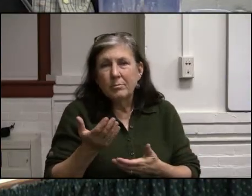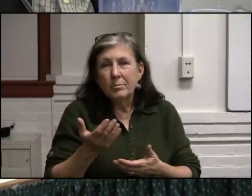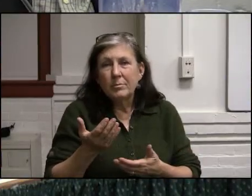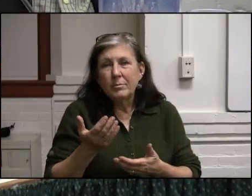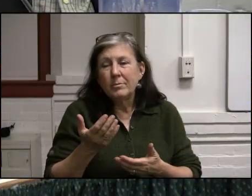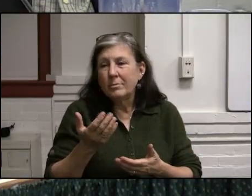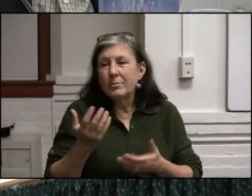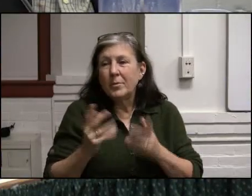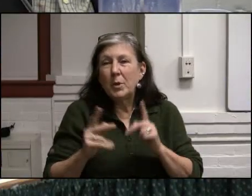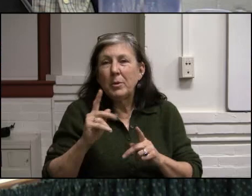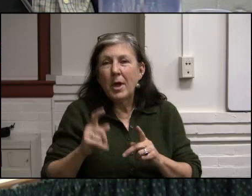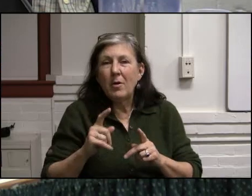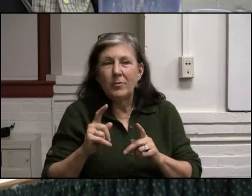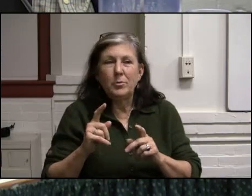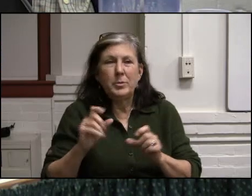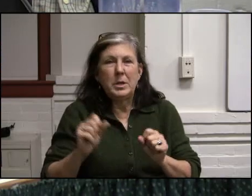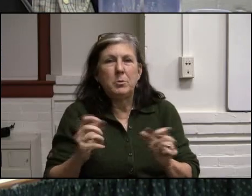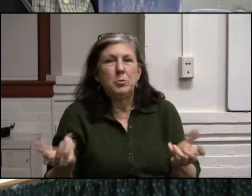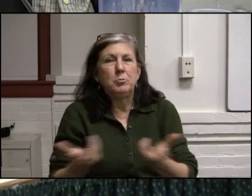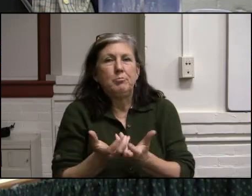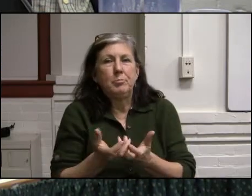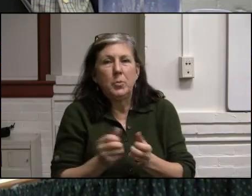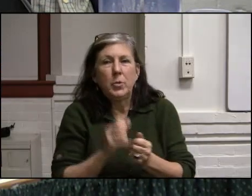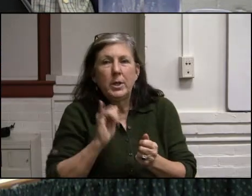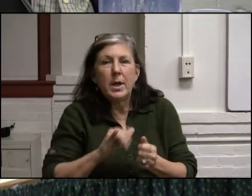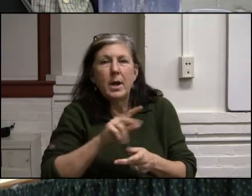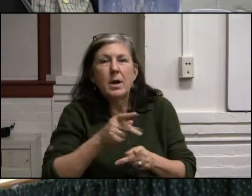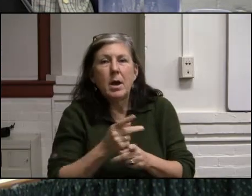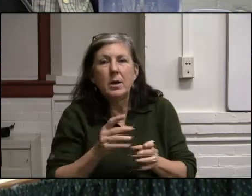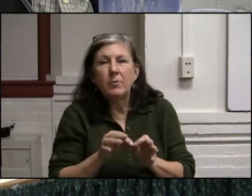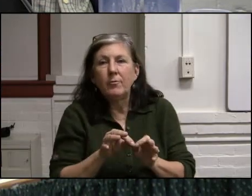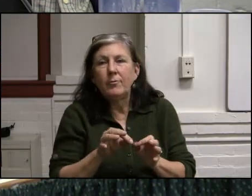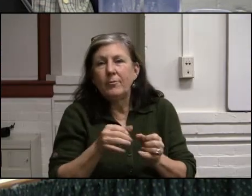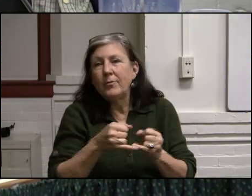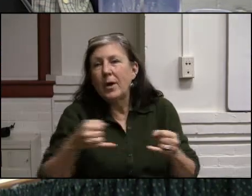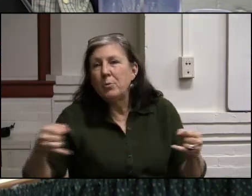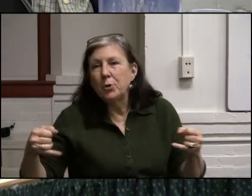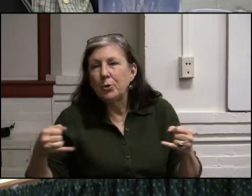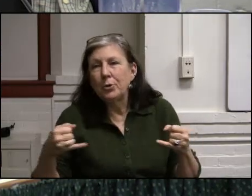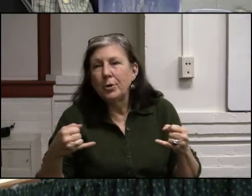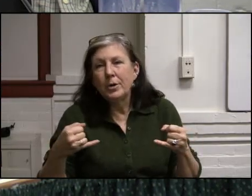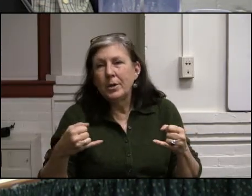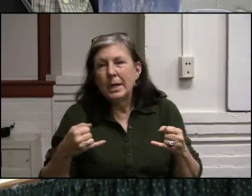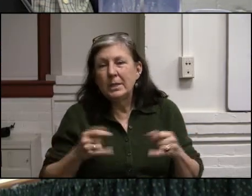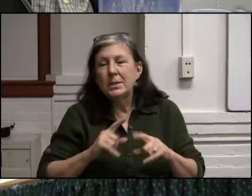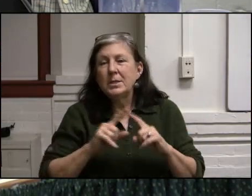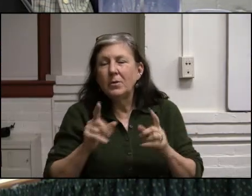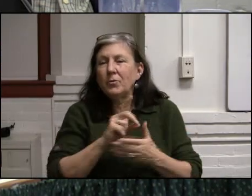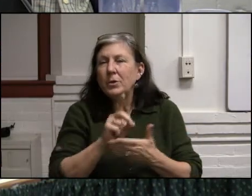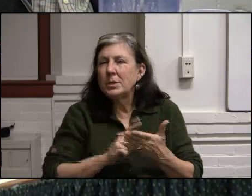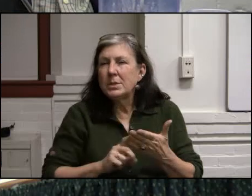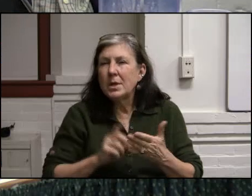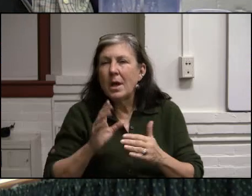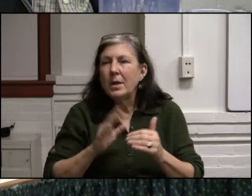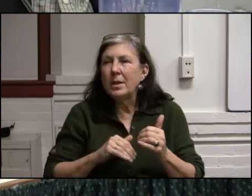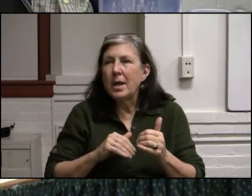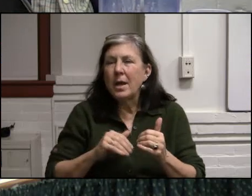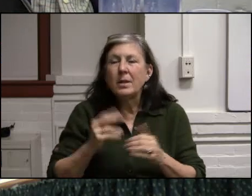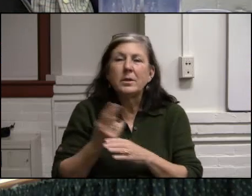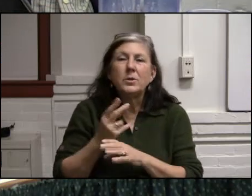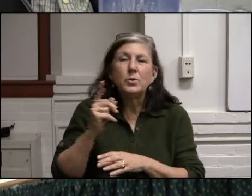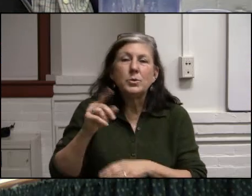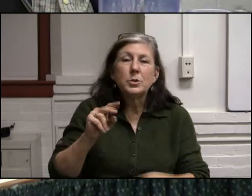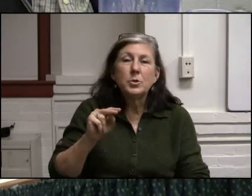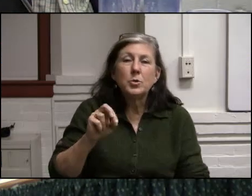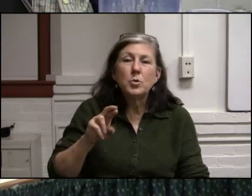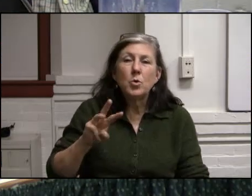are somehow related to that point. It's a different design that they're doing in Norwich and Barnard, and in